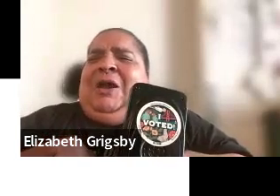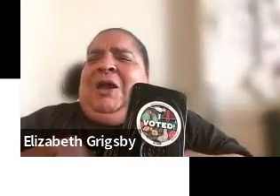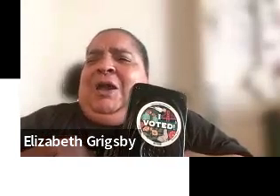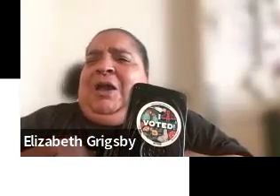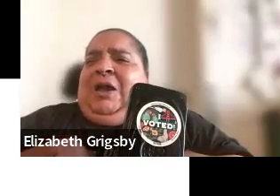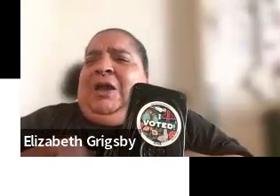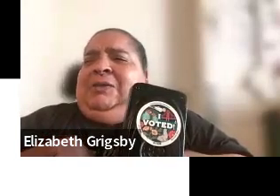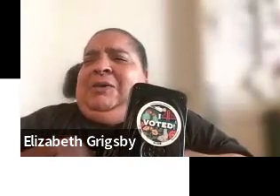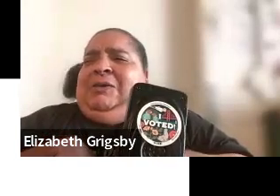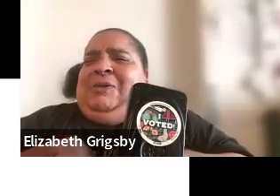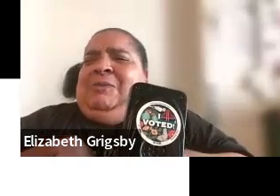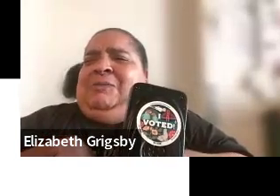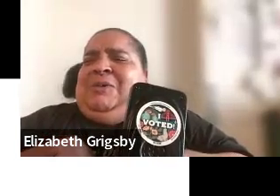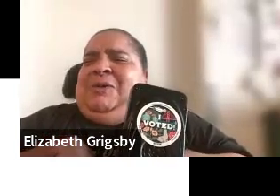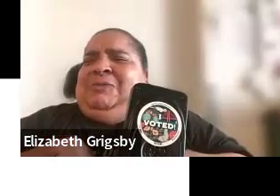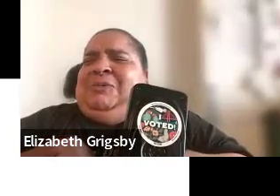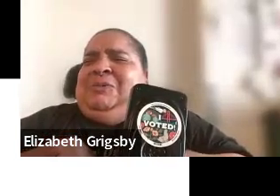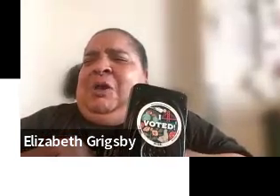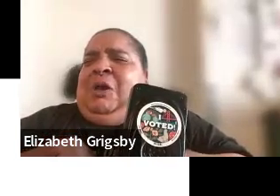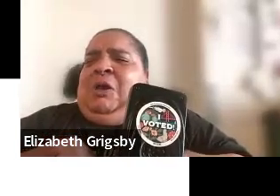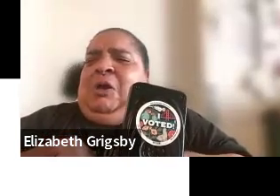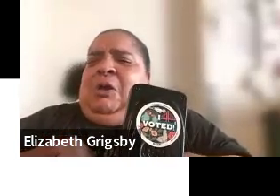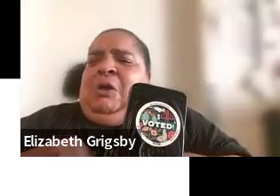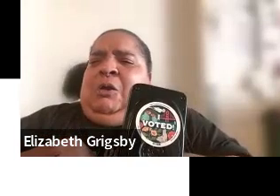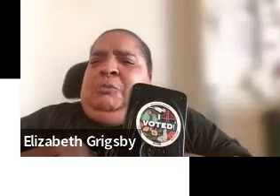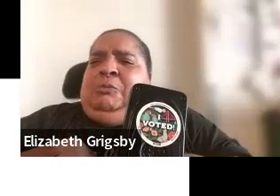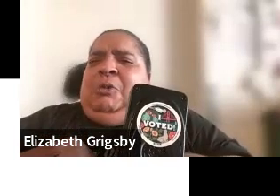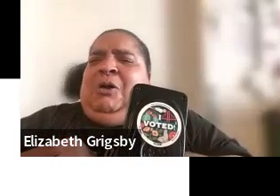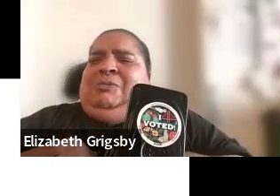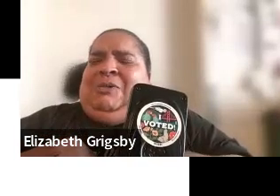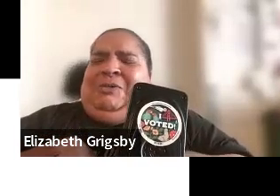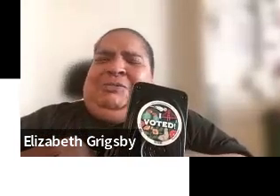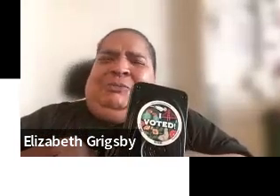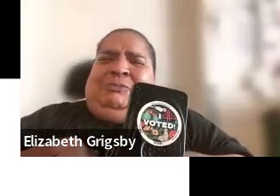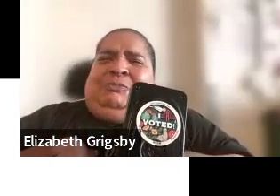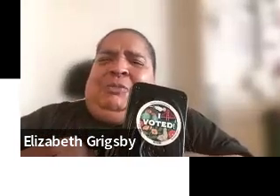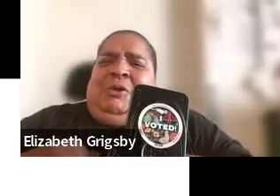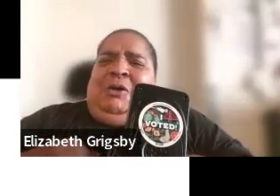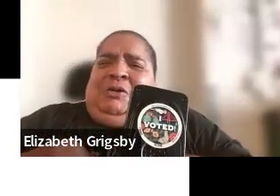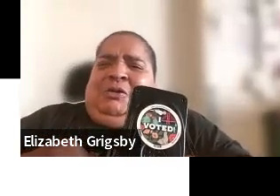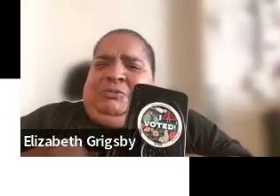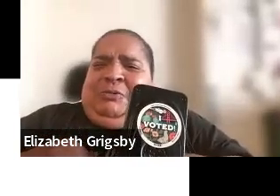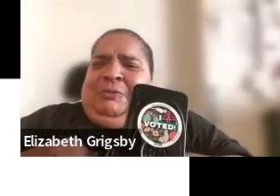reporting and examination process.